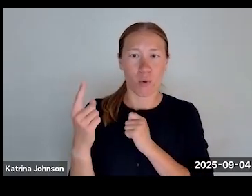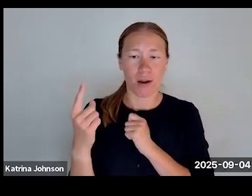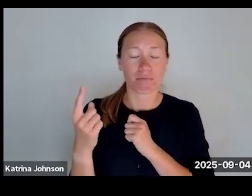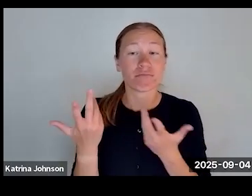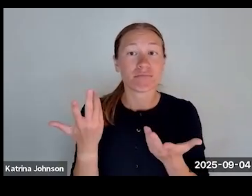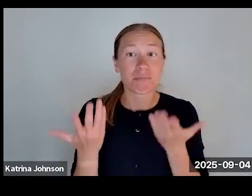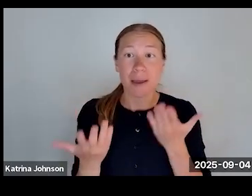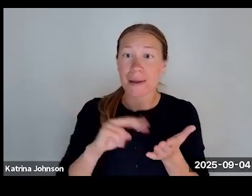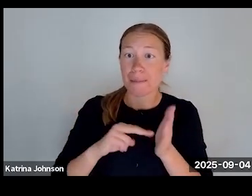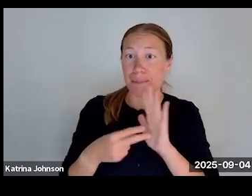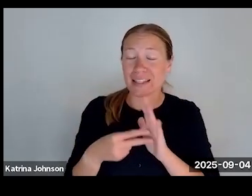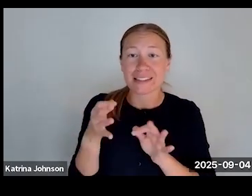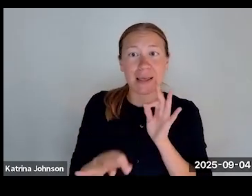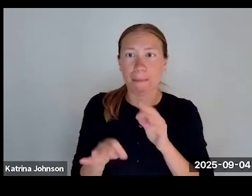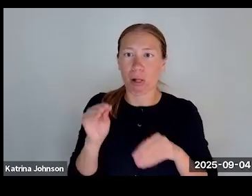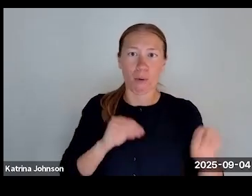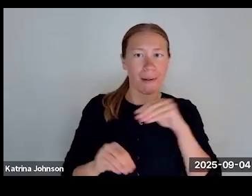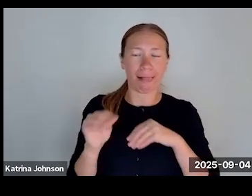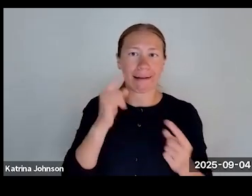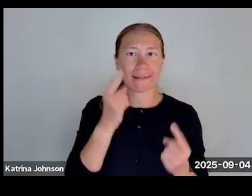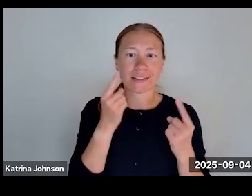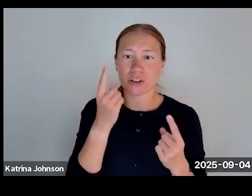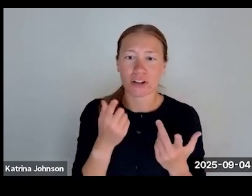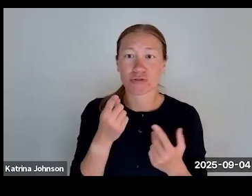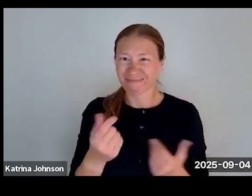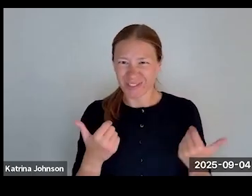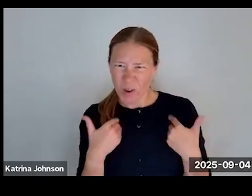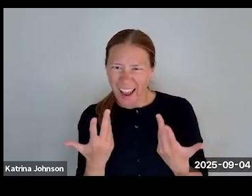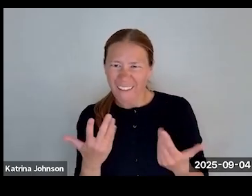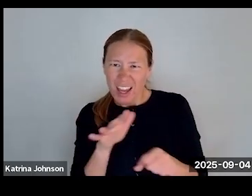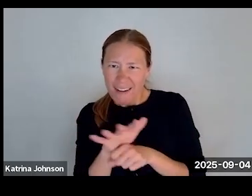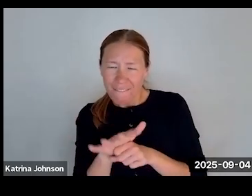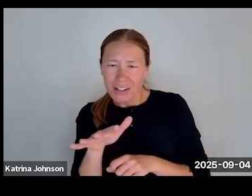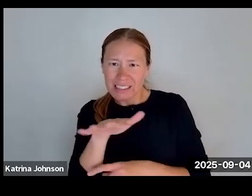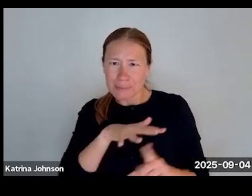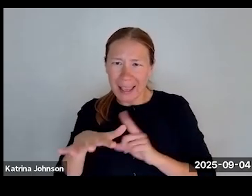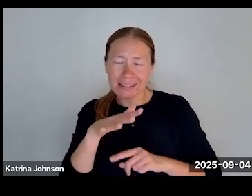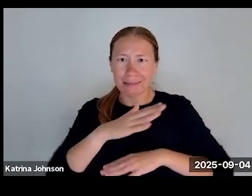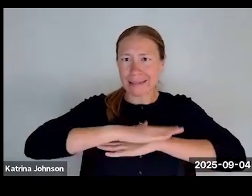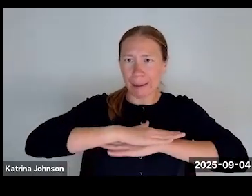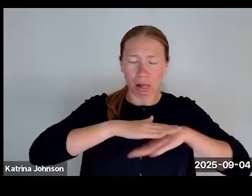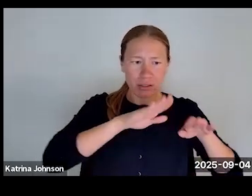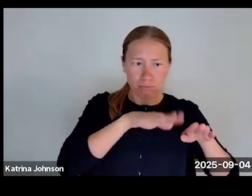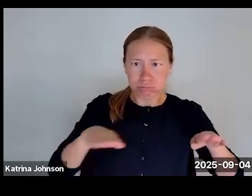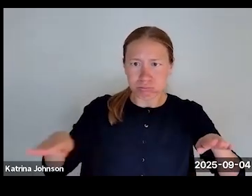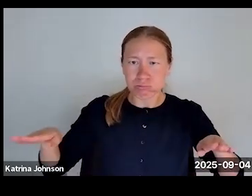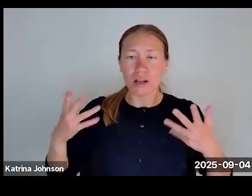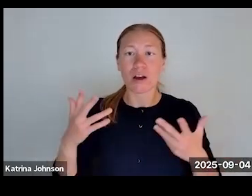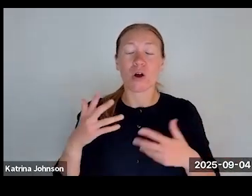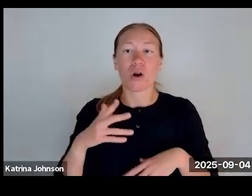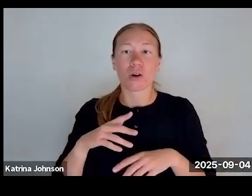simple mobility considerations, like having enough space between tables, ensuring working